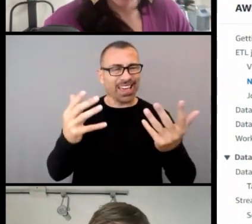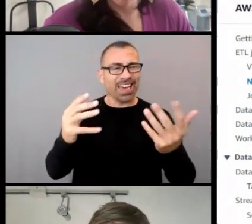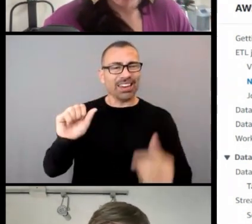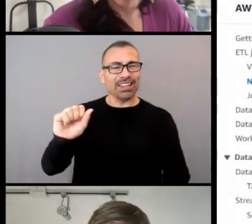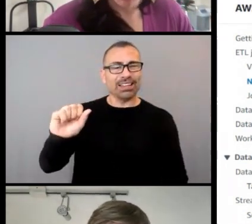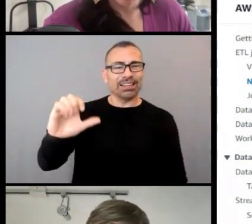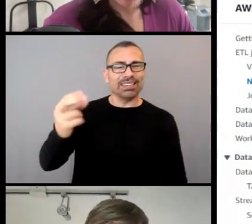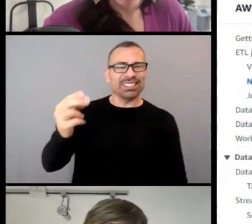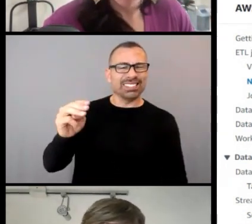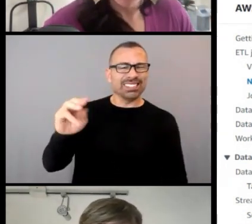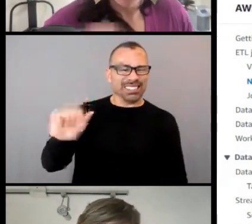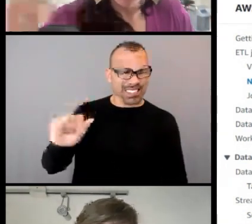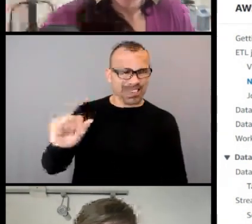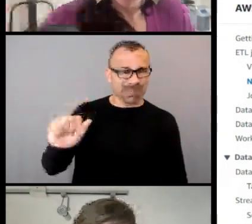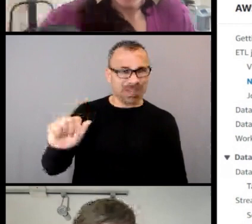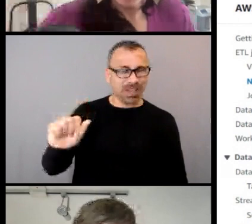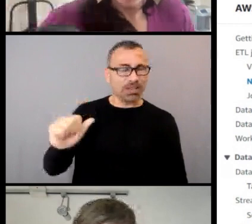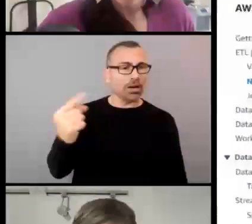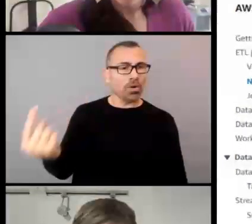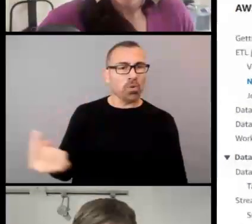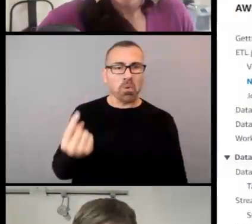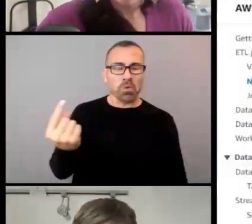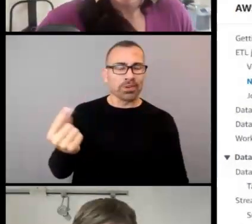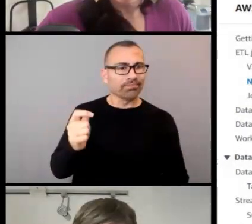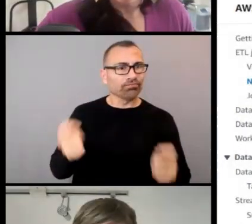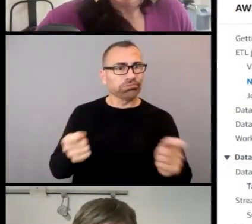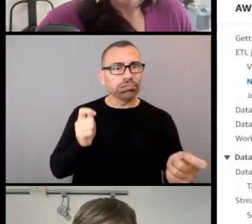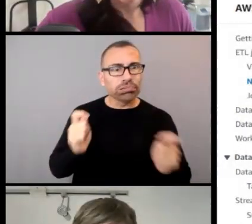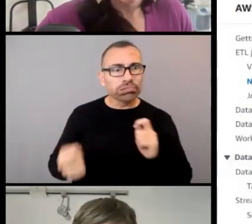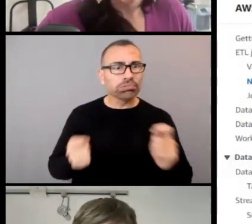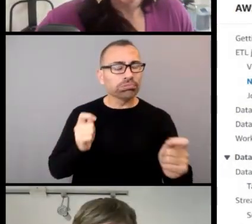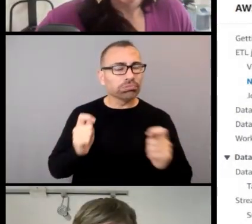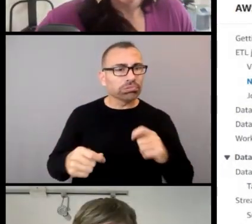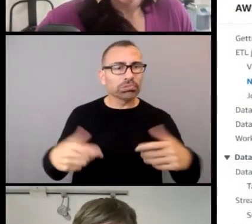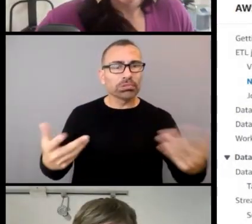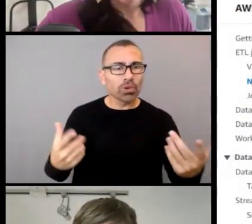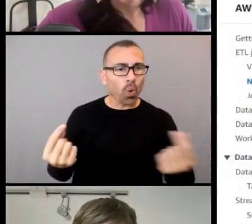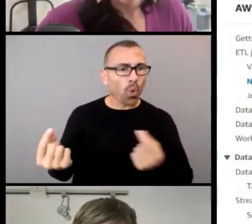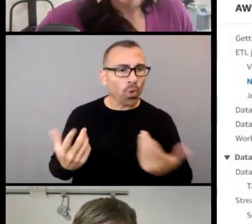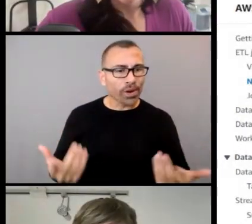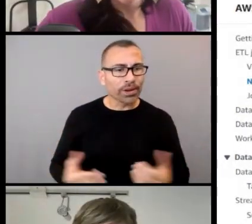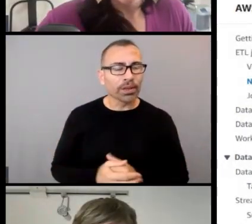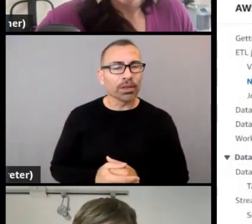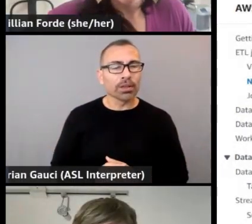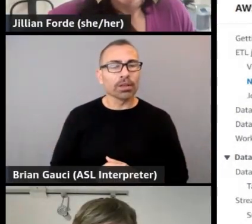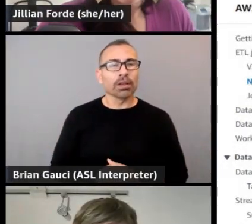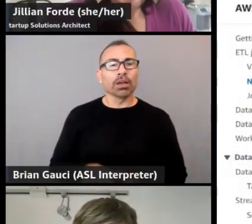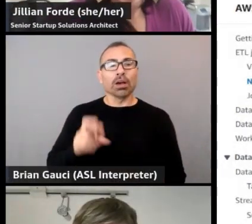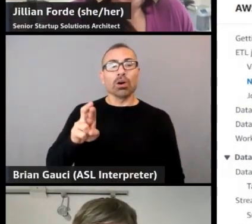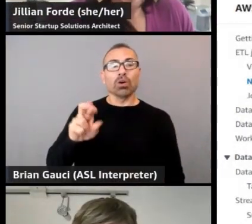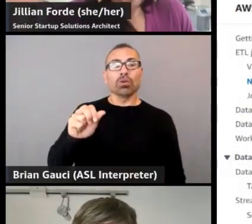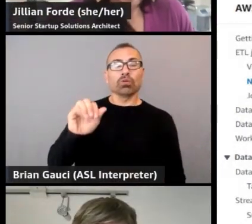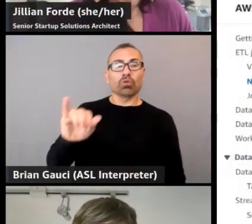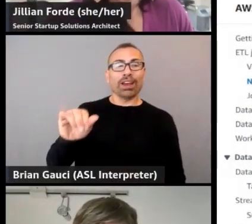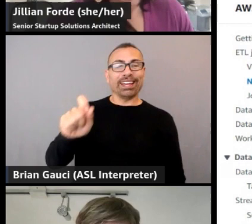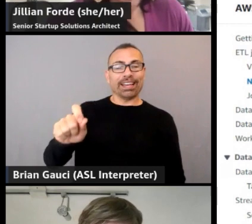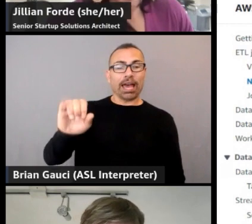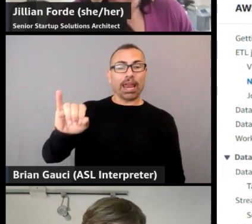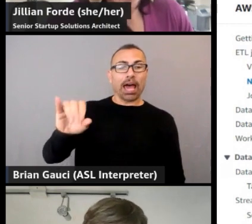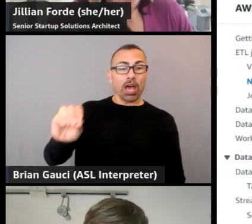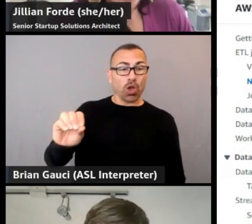is continuously changing? Yeah, so Ray.io actually offers built-in libraries to ensure that